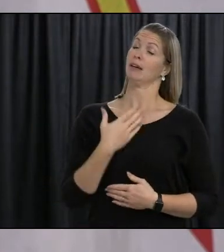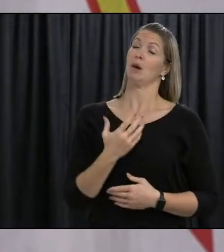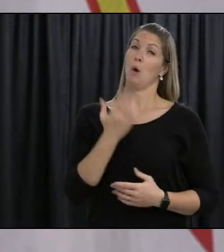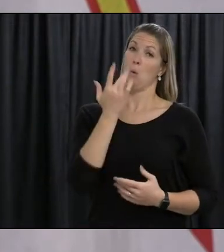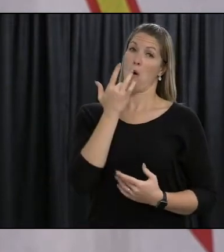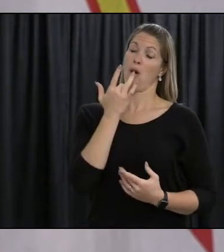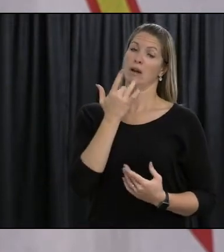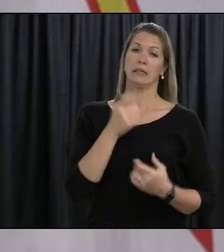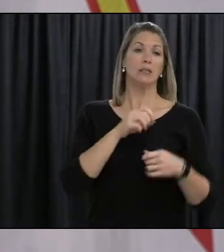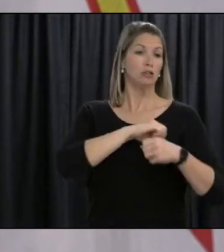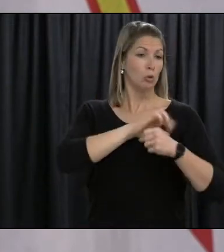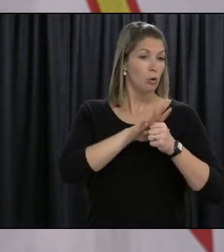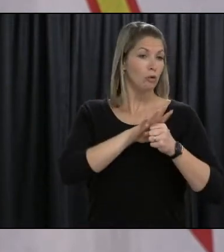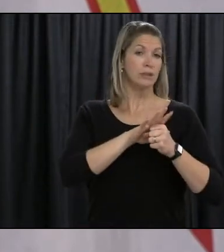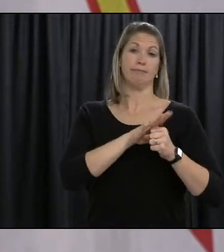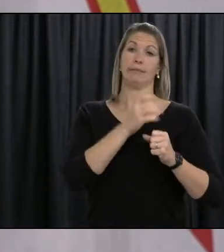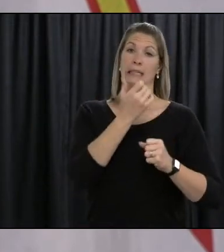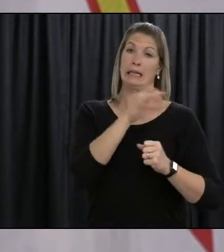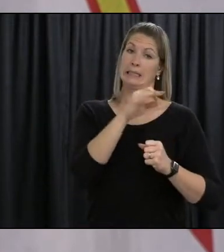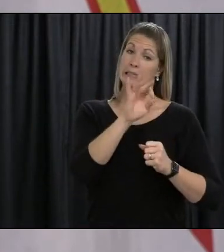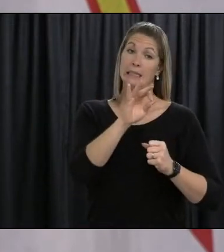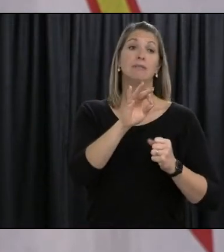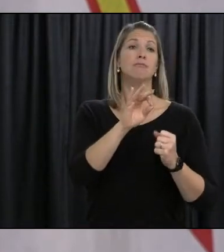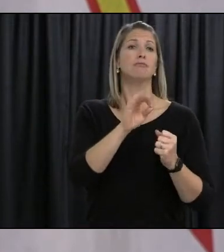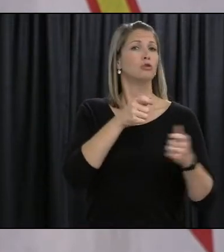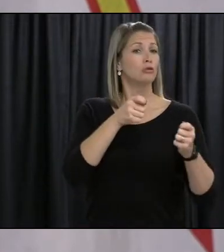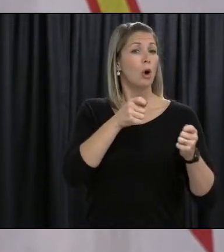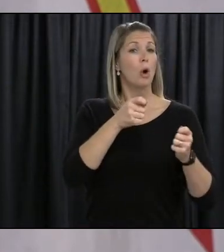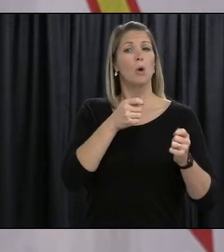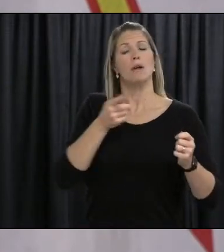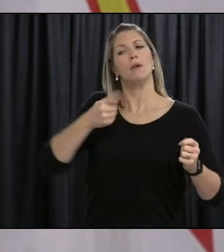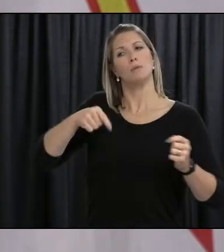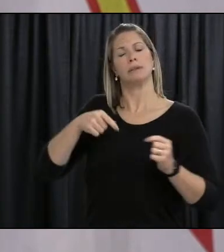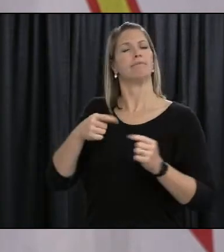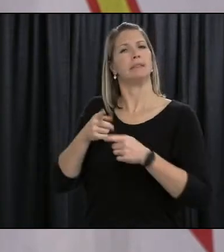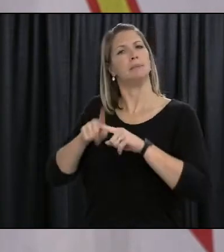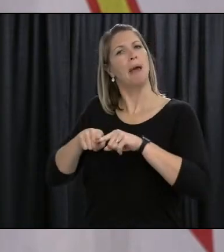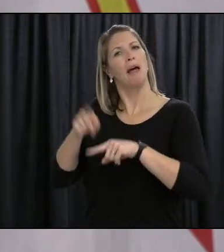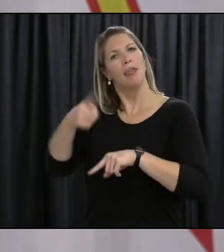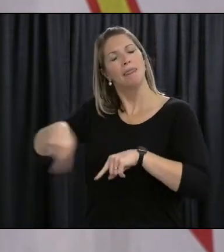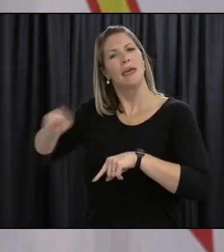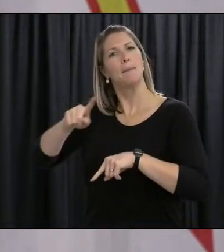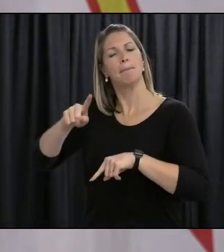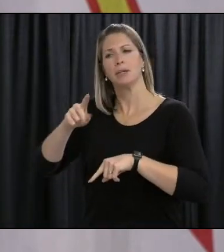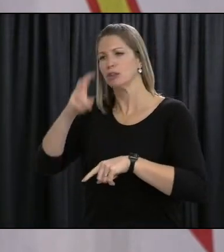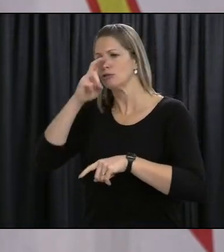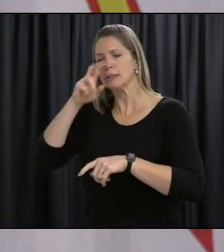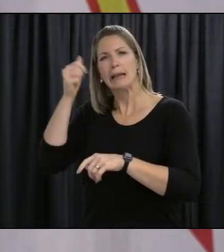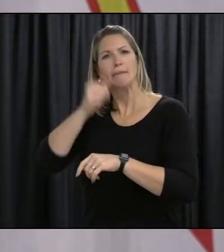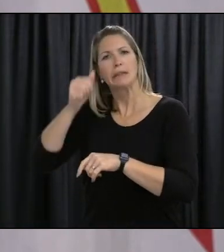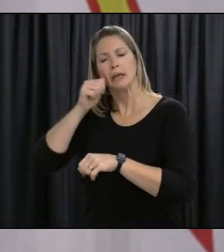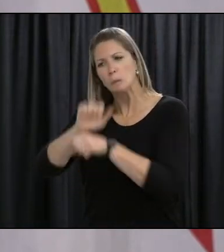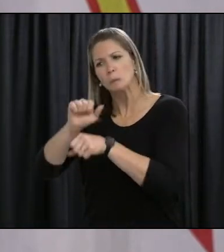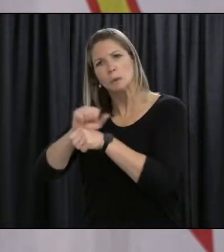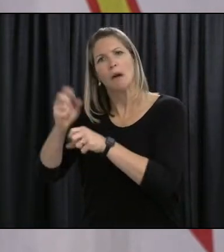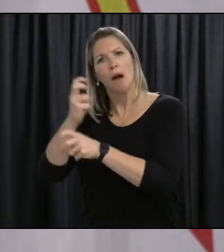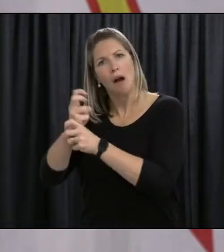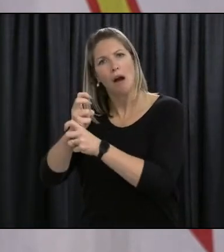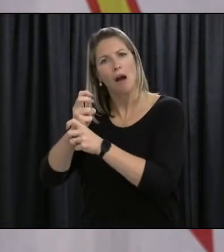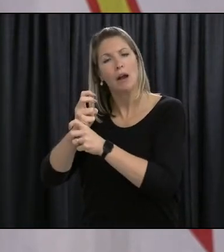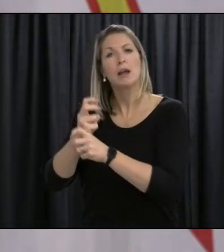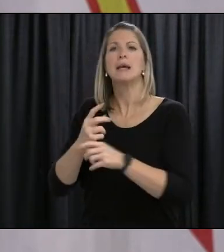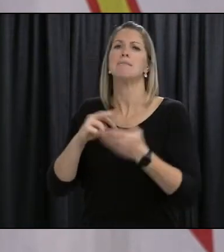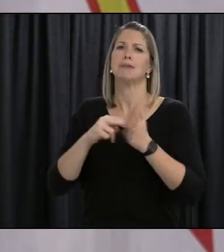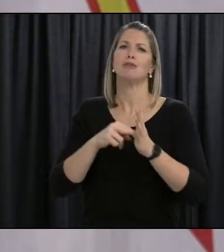to safely participate in social activities. We have also worked directly with the Department of Children, Seniors and Social Development